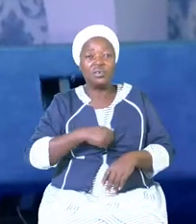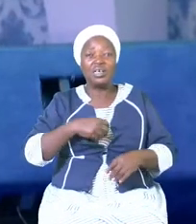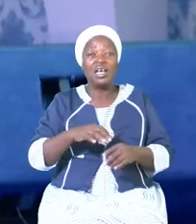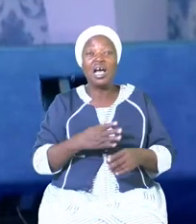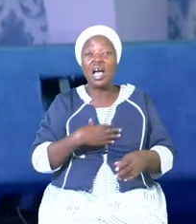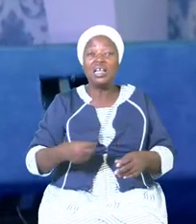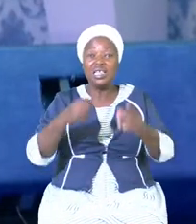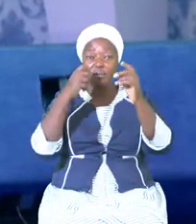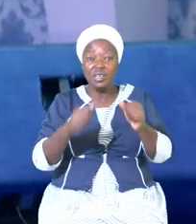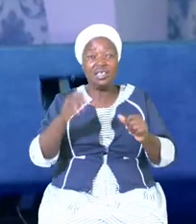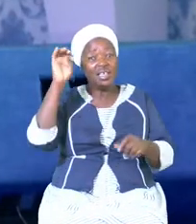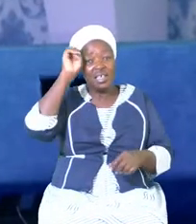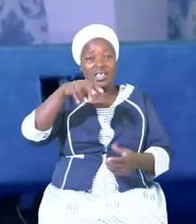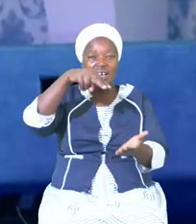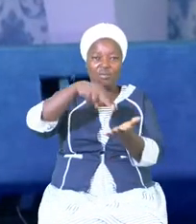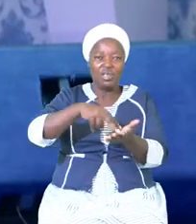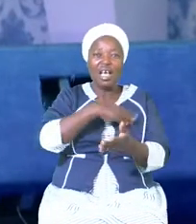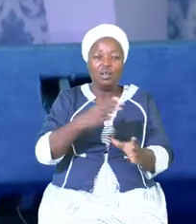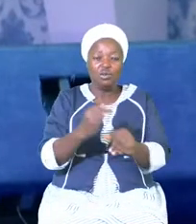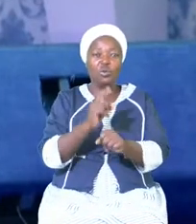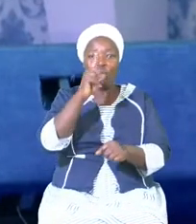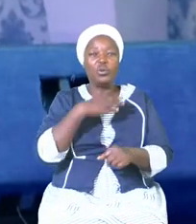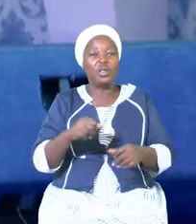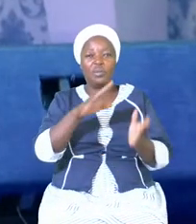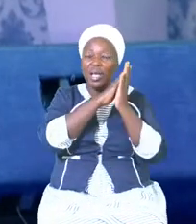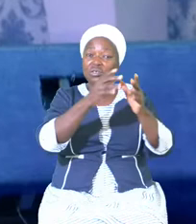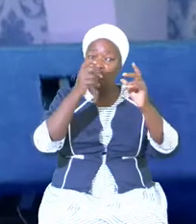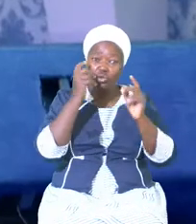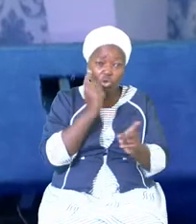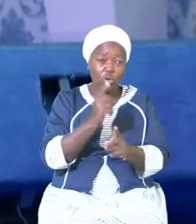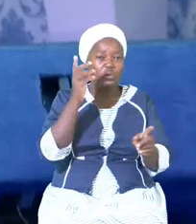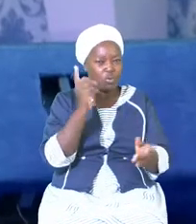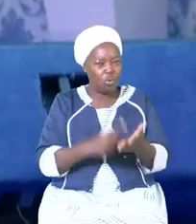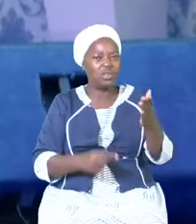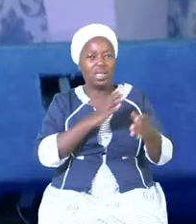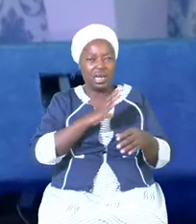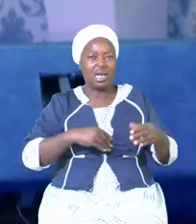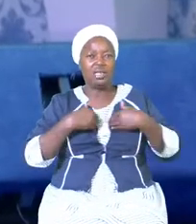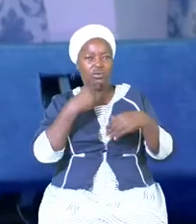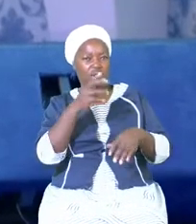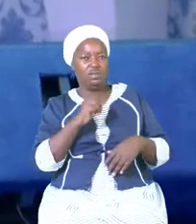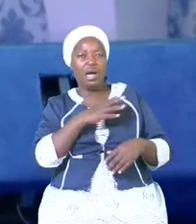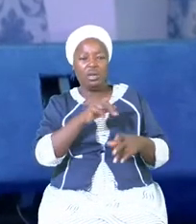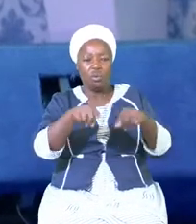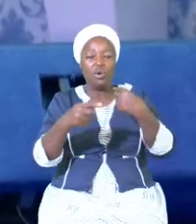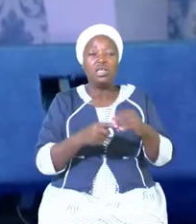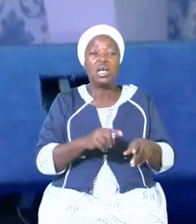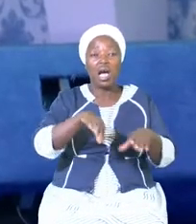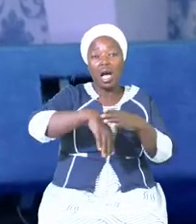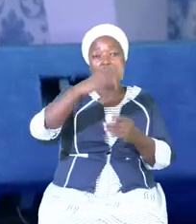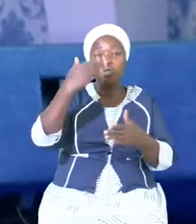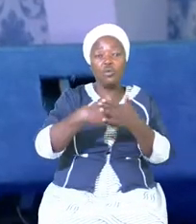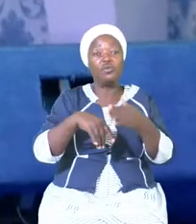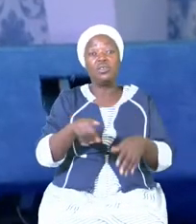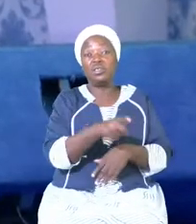bed, exactly what Christ had said. And he went forth before them all,